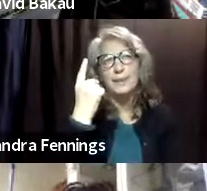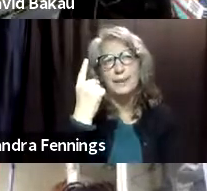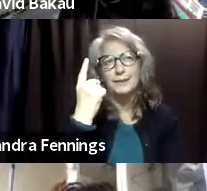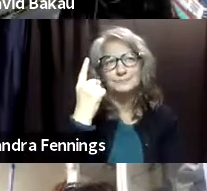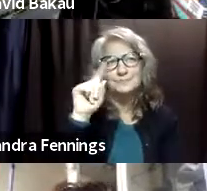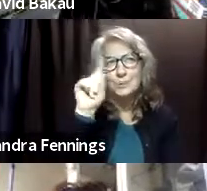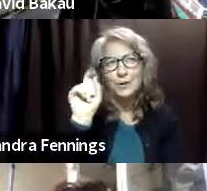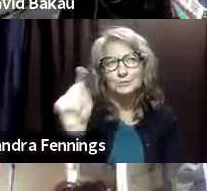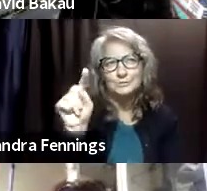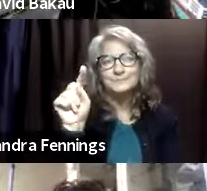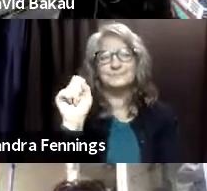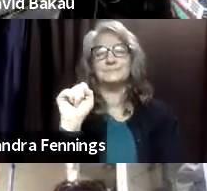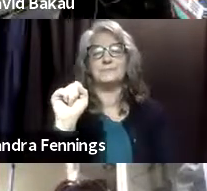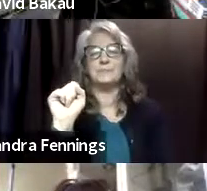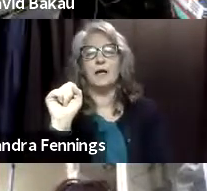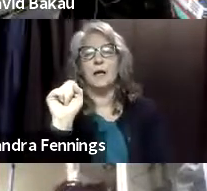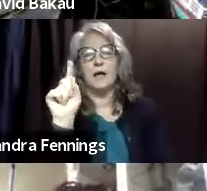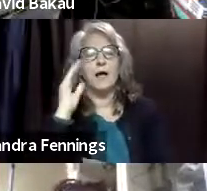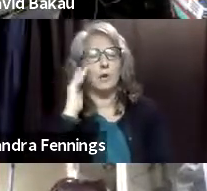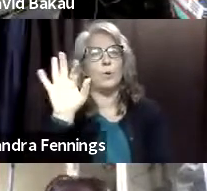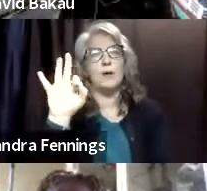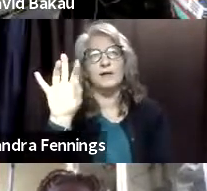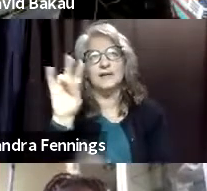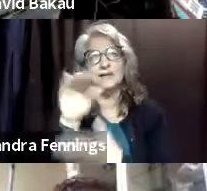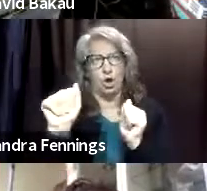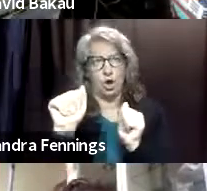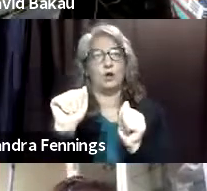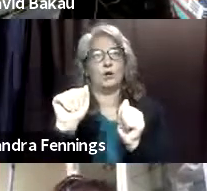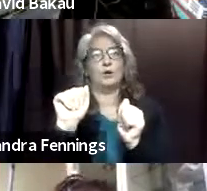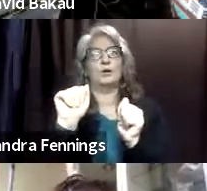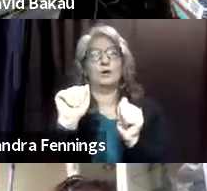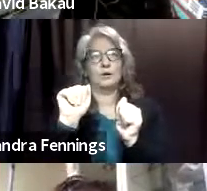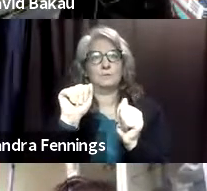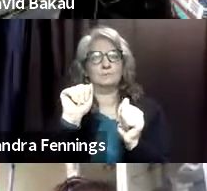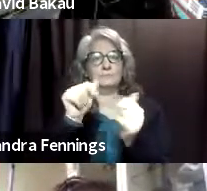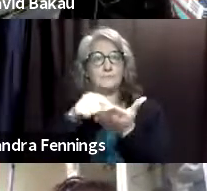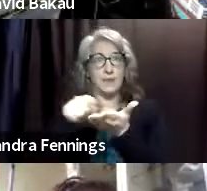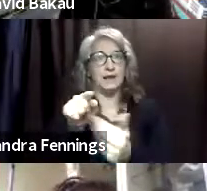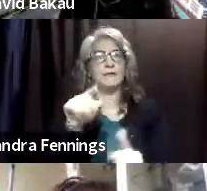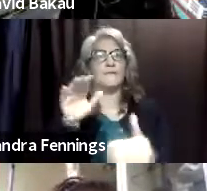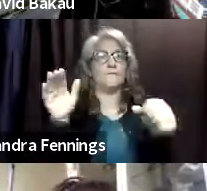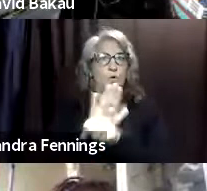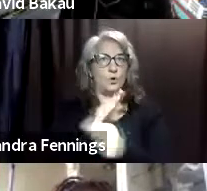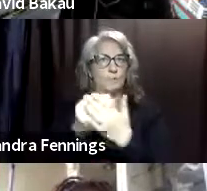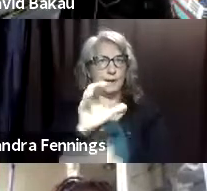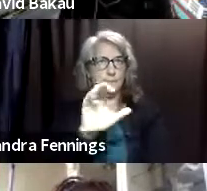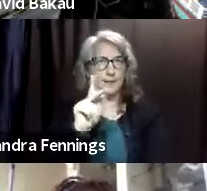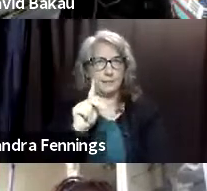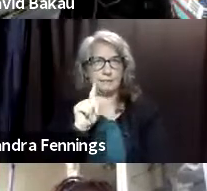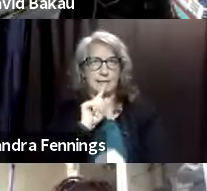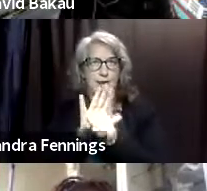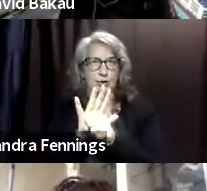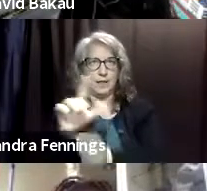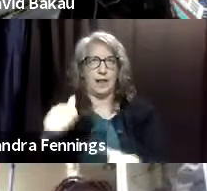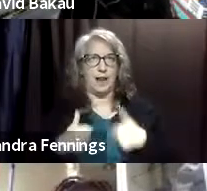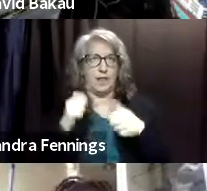I do have one question. I have one question. I know it's $97 at this time. When